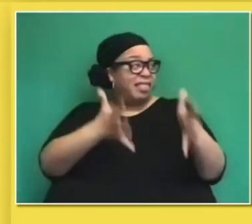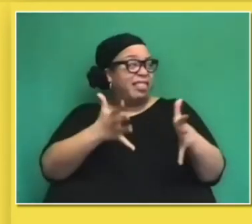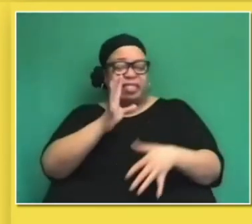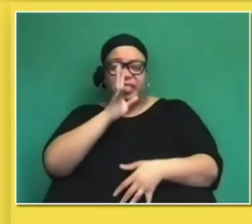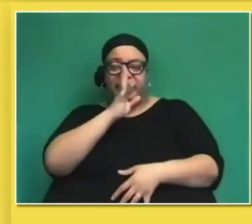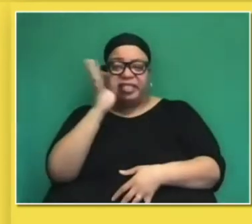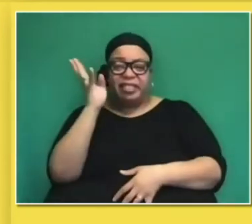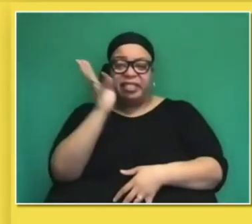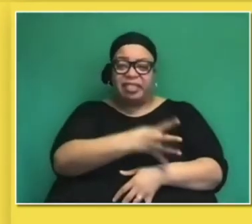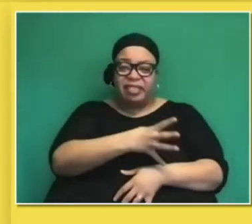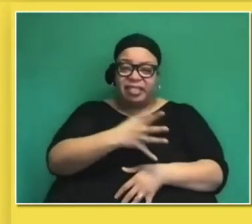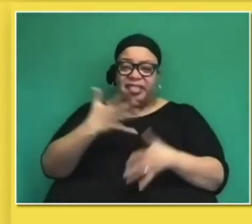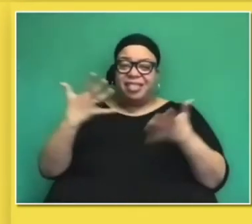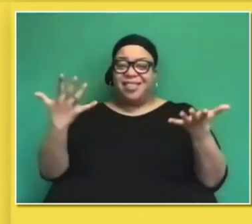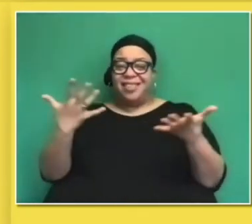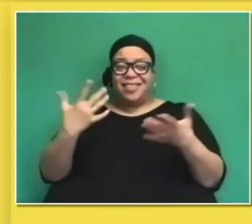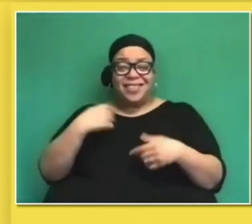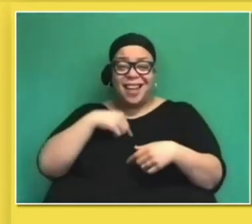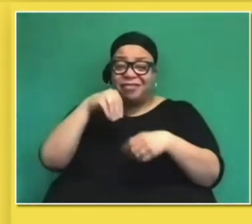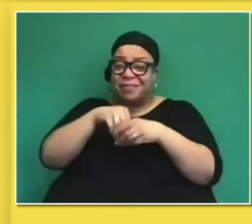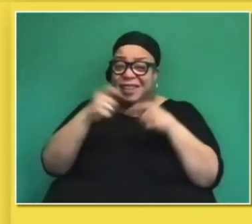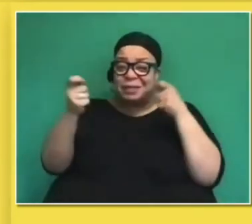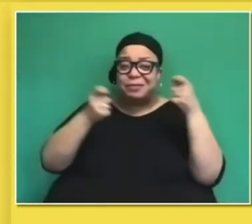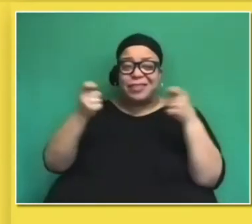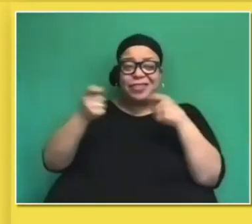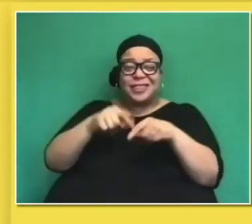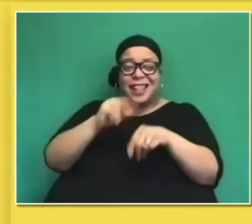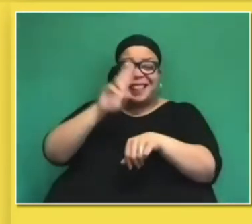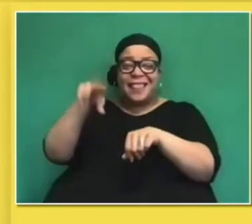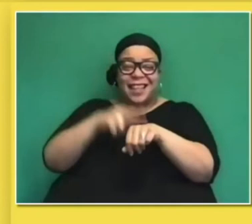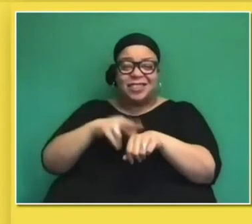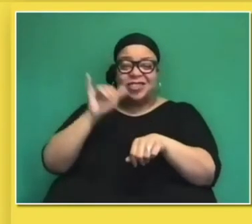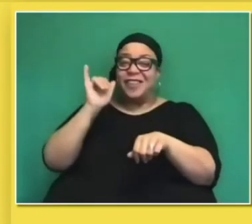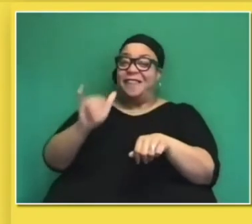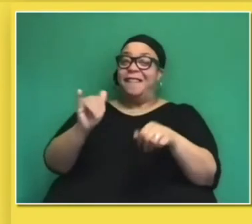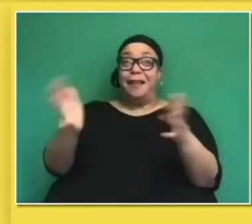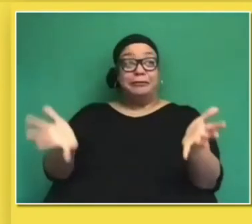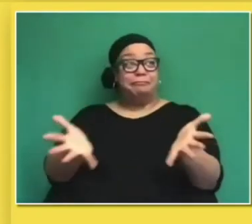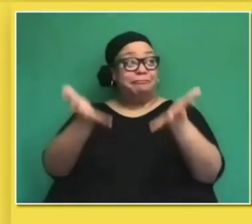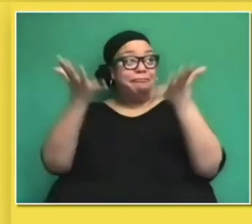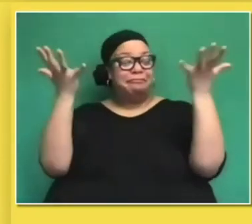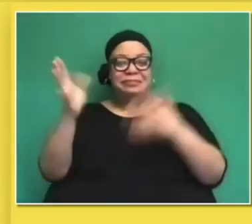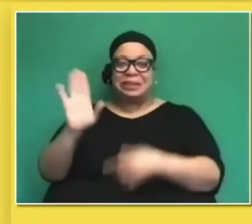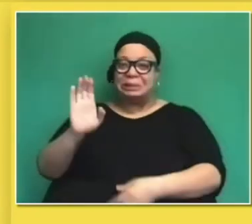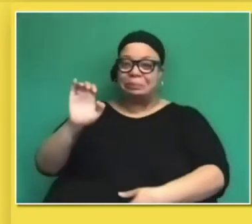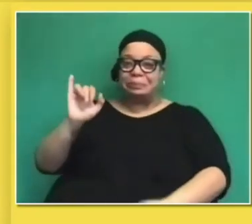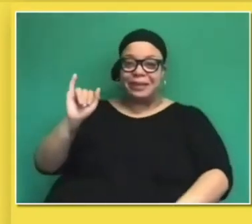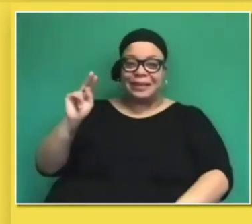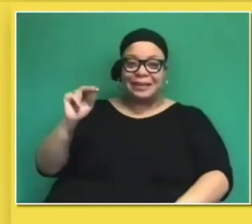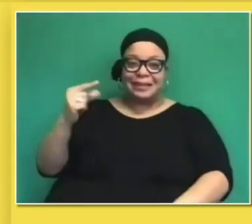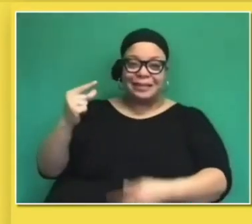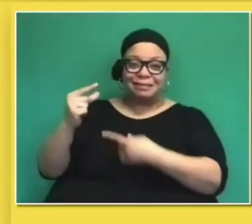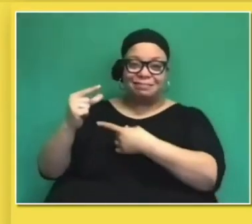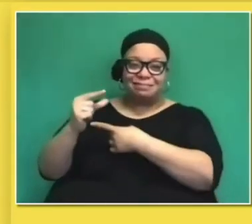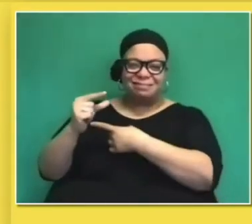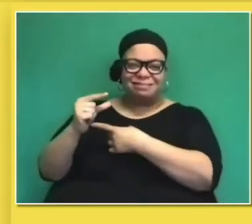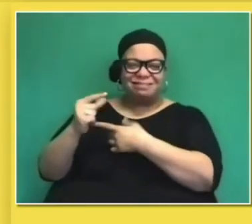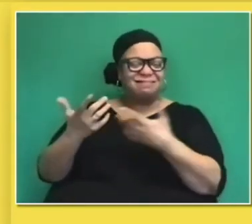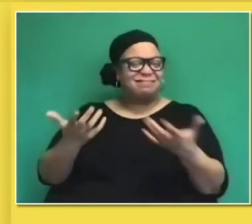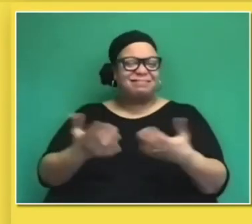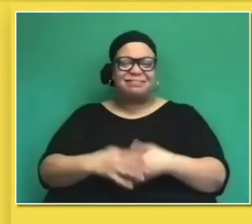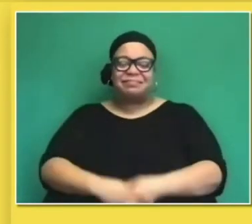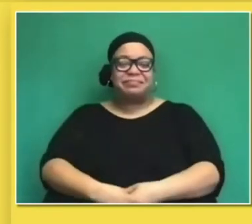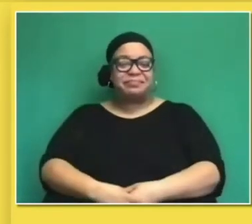the wealthiest country in the world, we have more than half of children living in food insecure homes. And